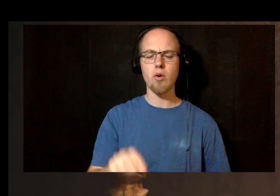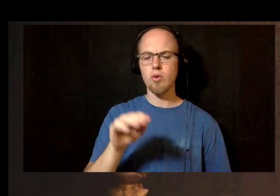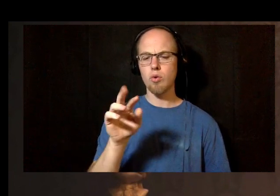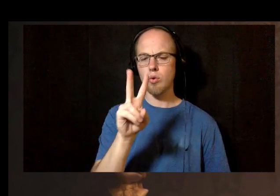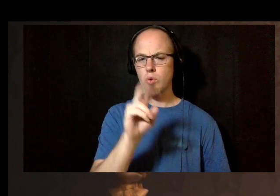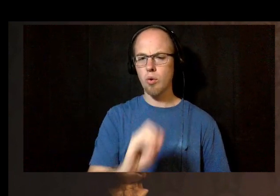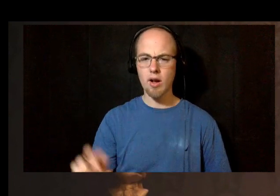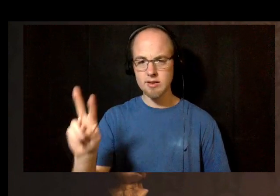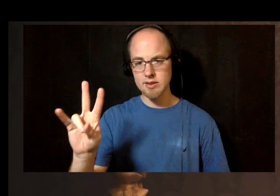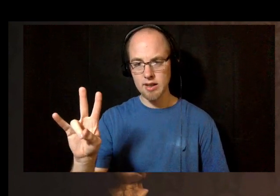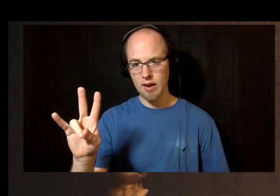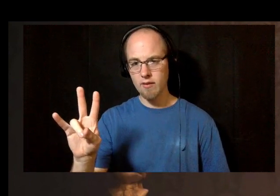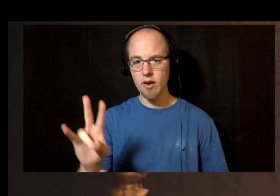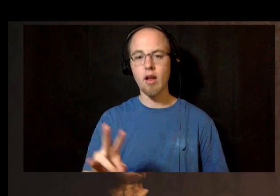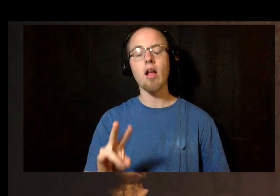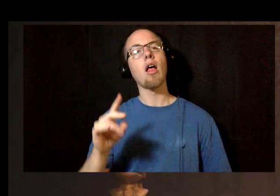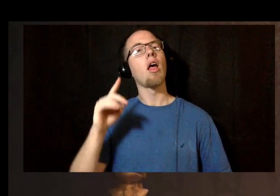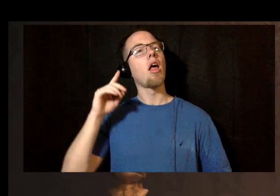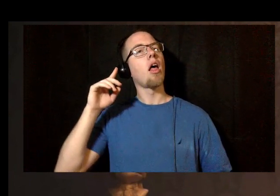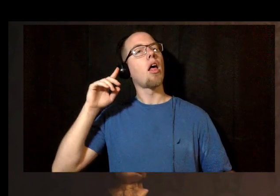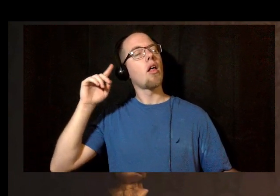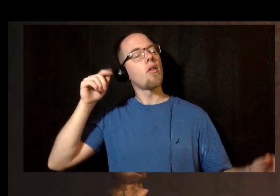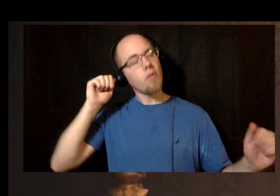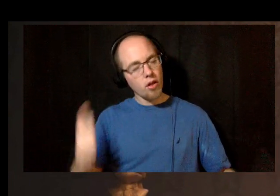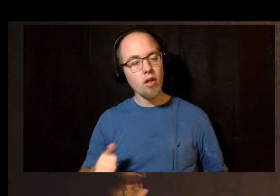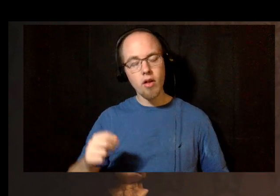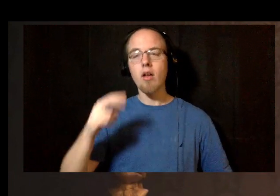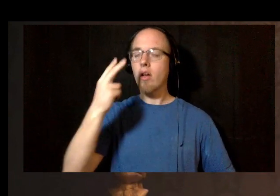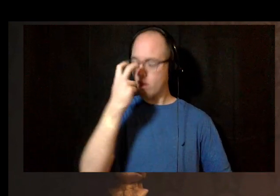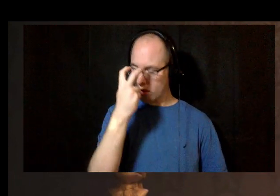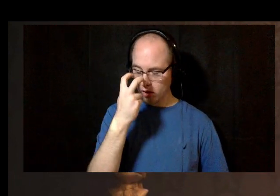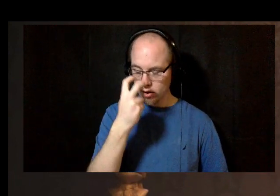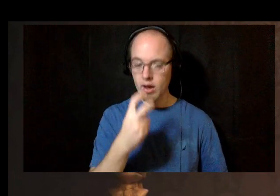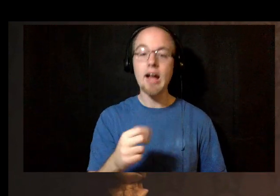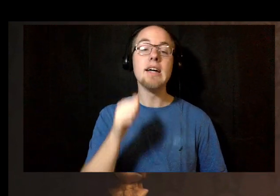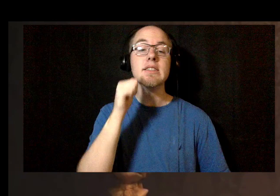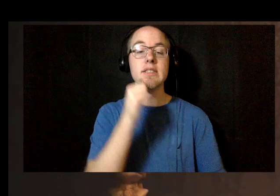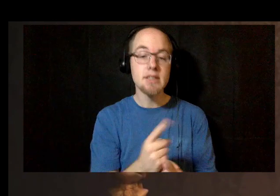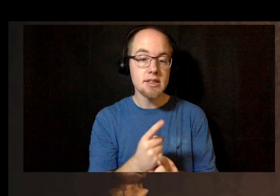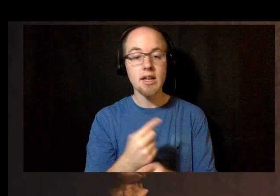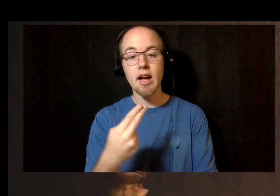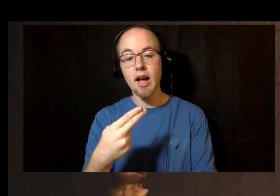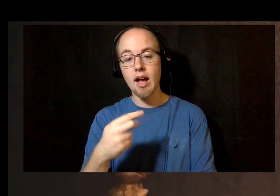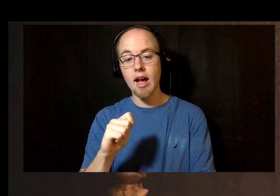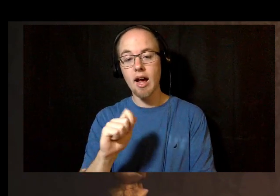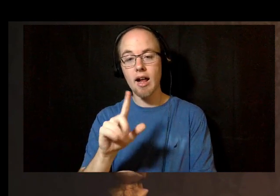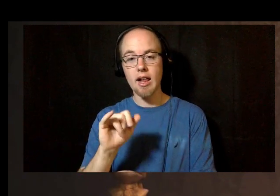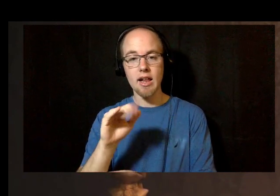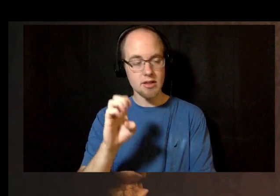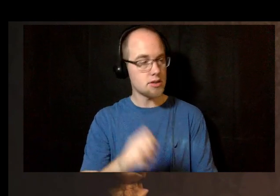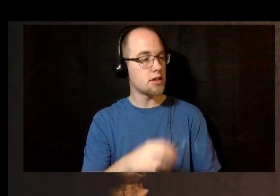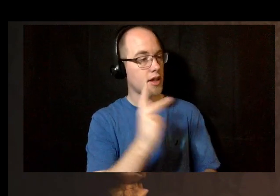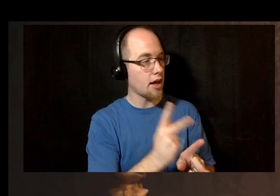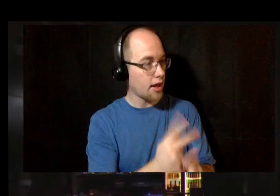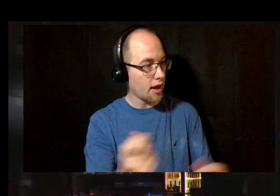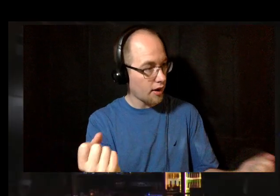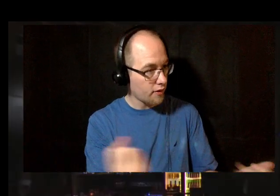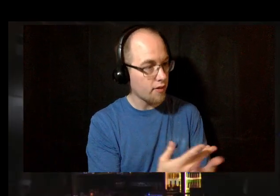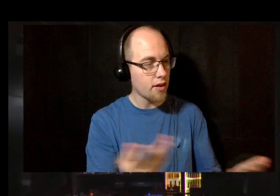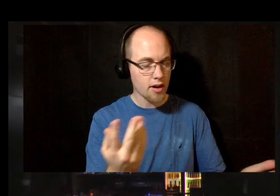assisted care. She was in a wheelchair, she was deaf and she was blind. And her sister Alice had been taking care of all of her affairs until